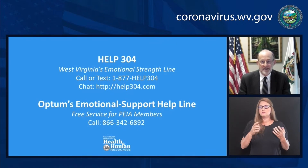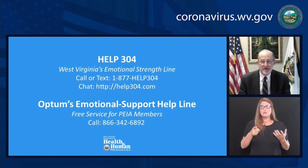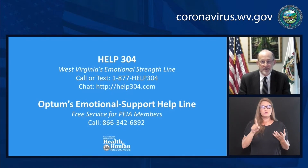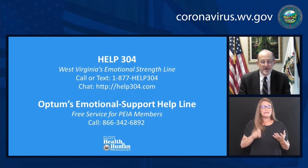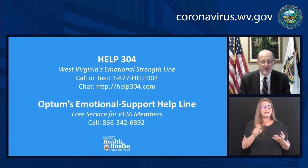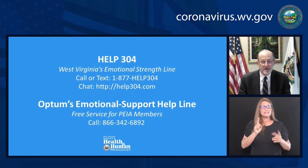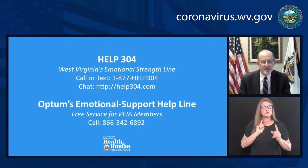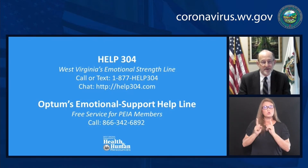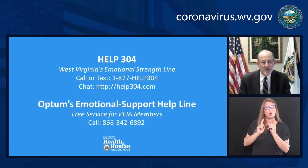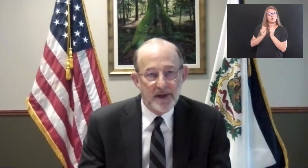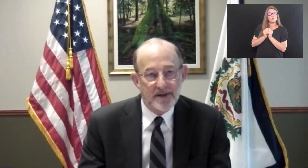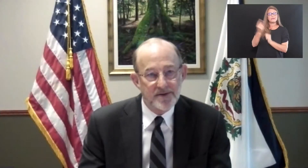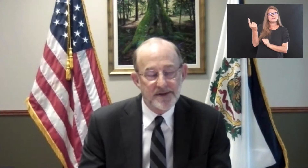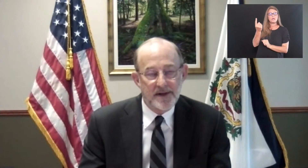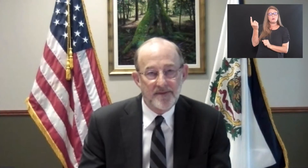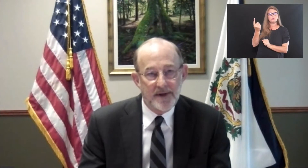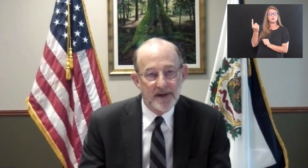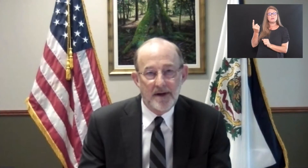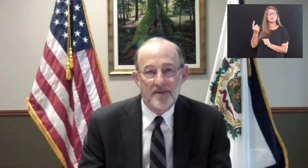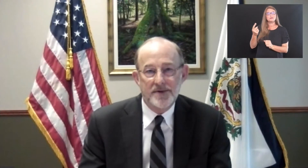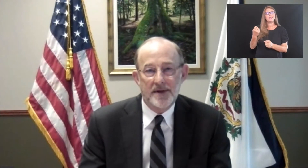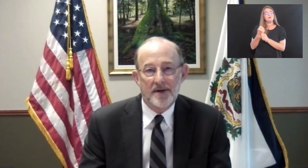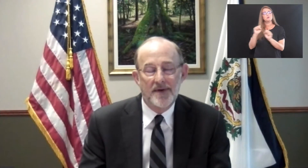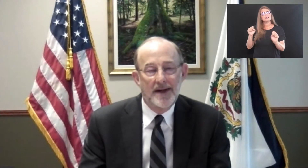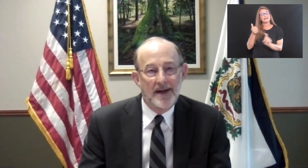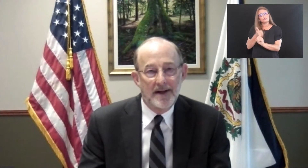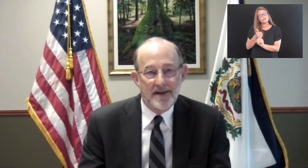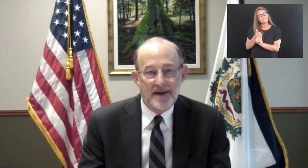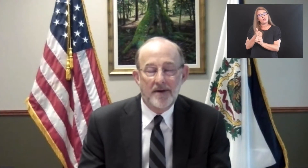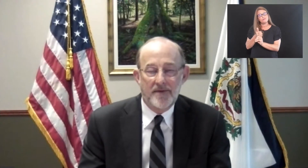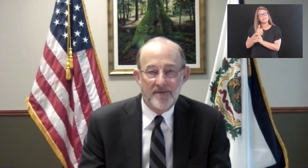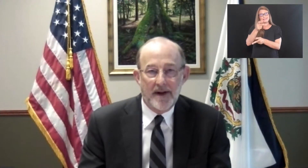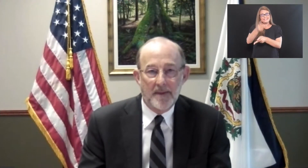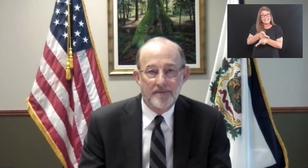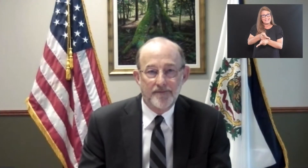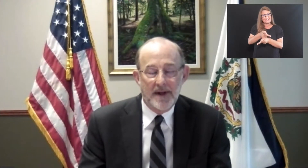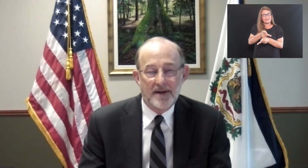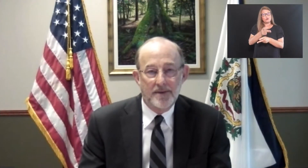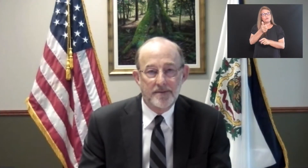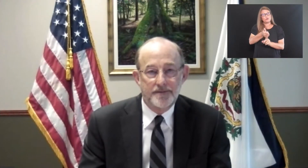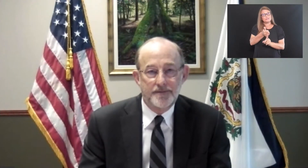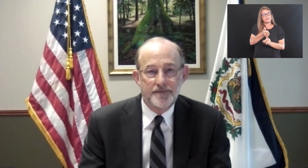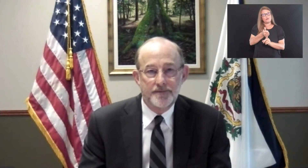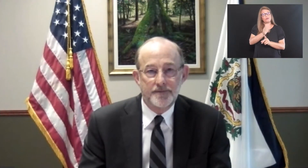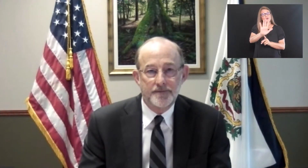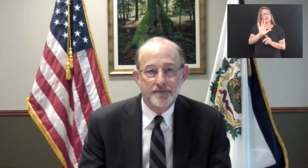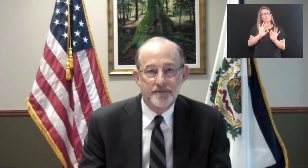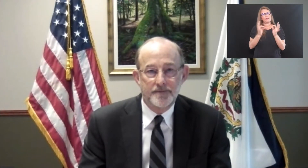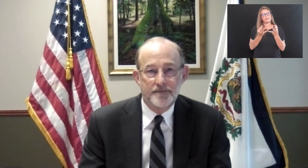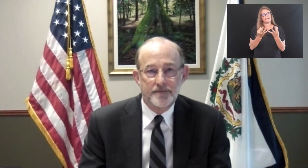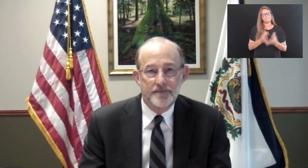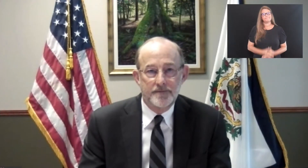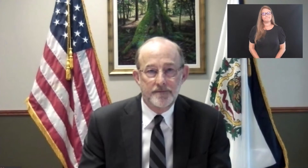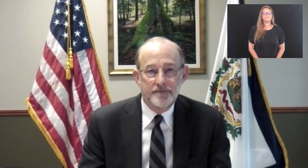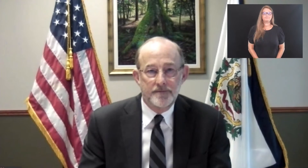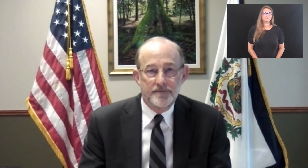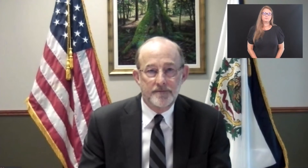please utilize these resources. Protect yourself, take care of yourself, and take care of your family. Thank you.